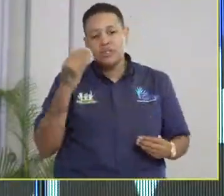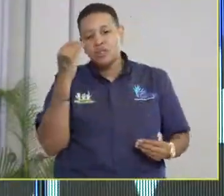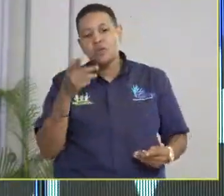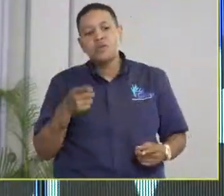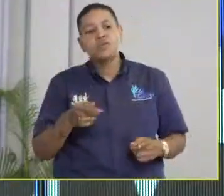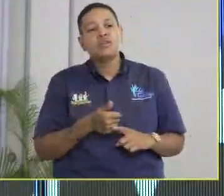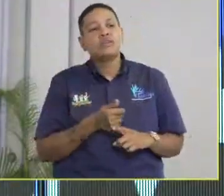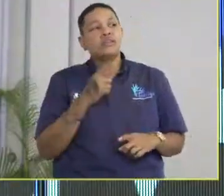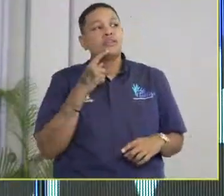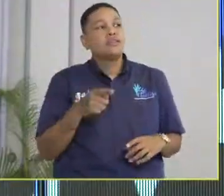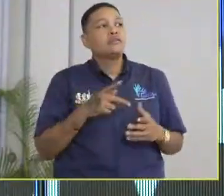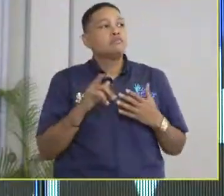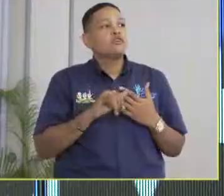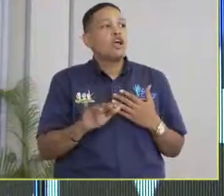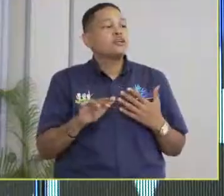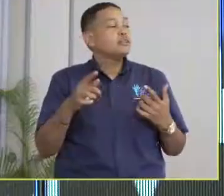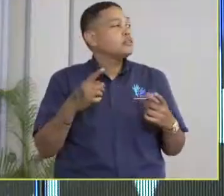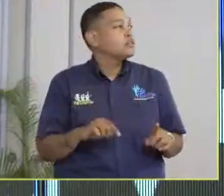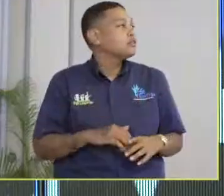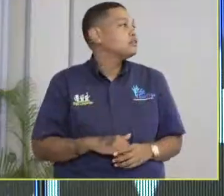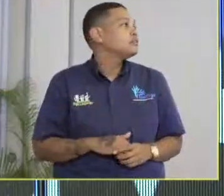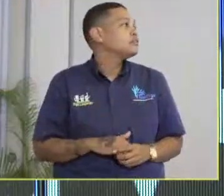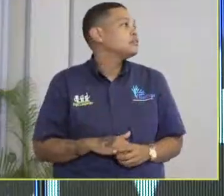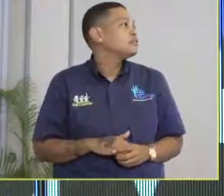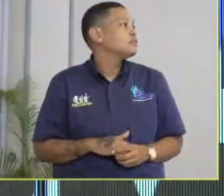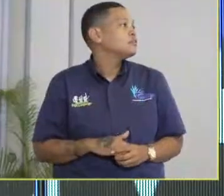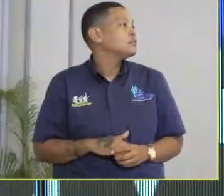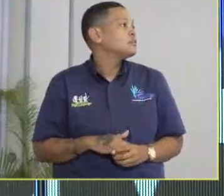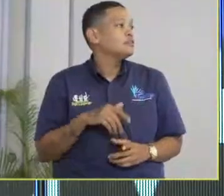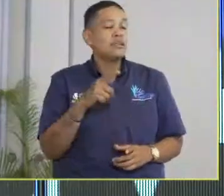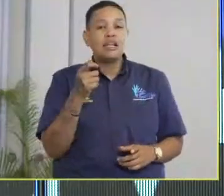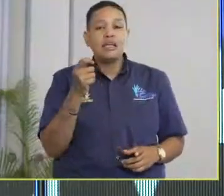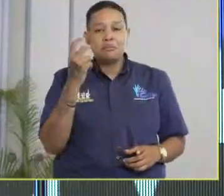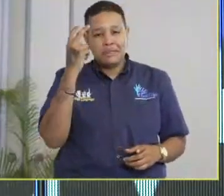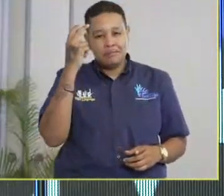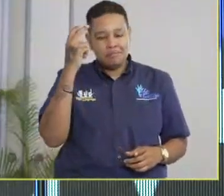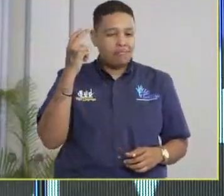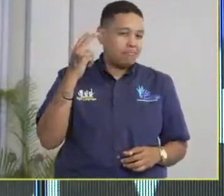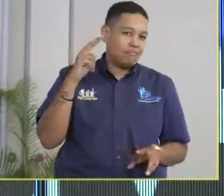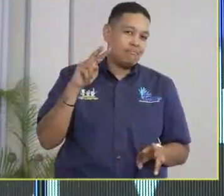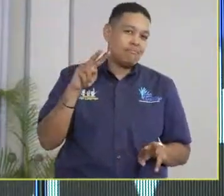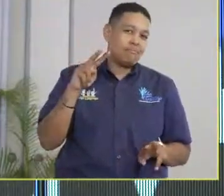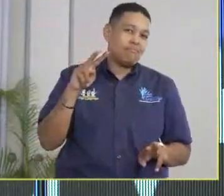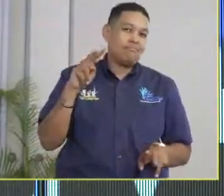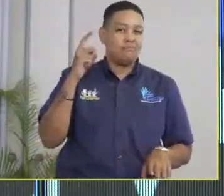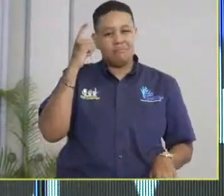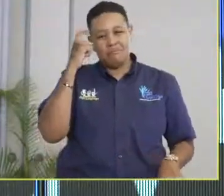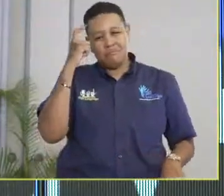very ambitious project, she was a little skeptical. There was a look of,